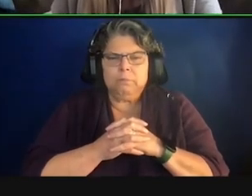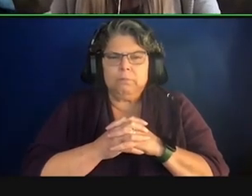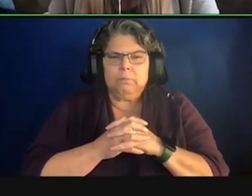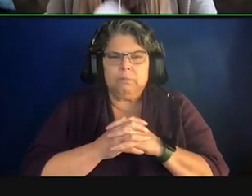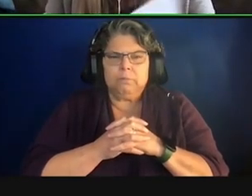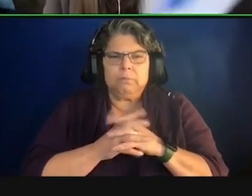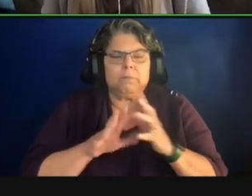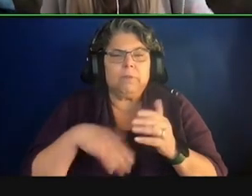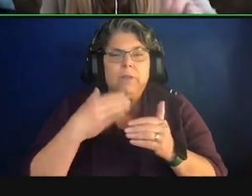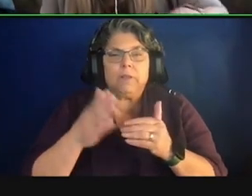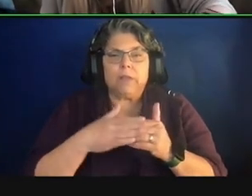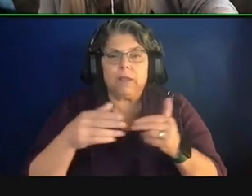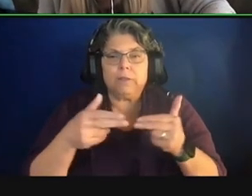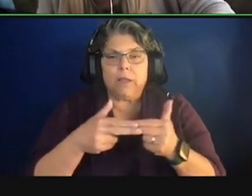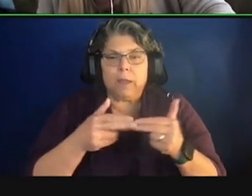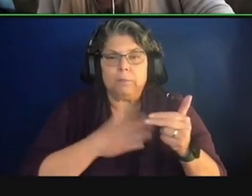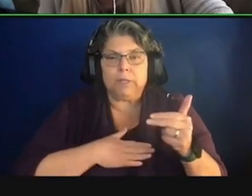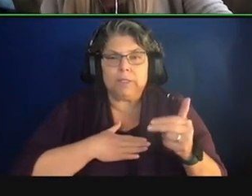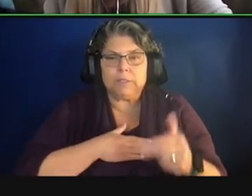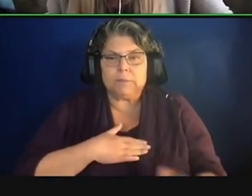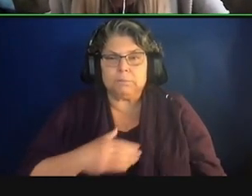The next slide, please.